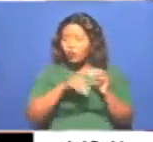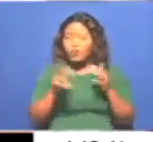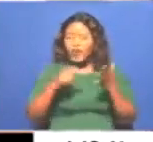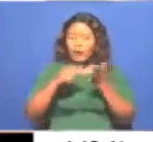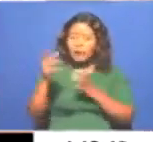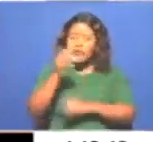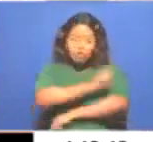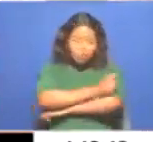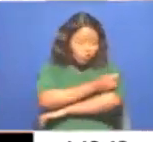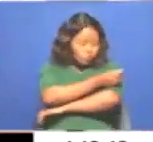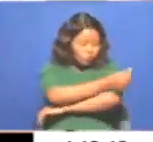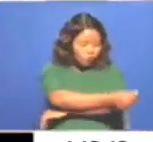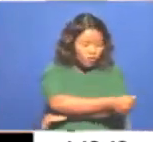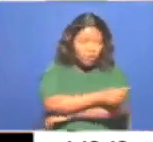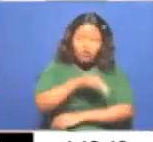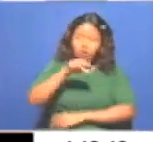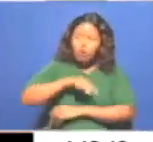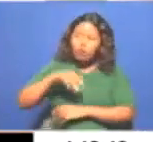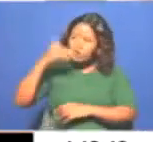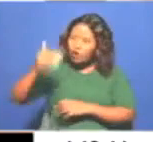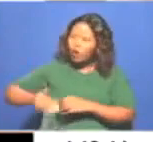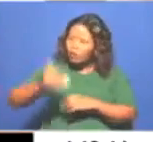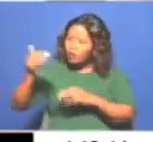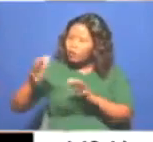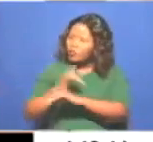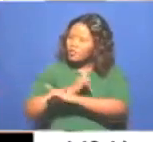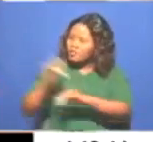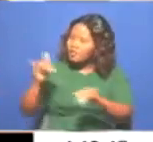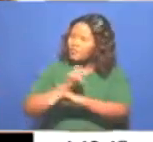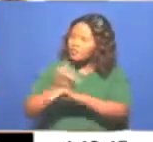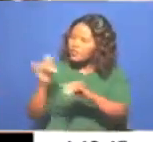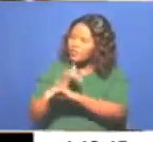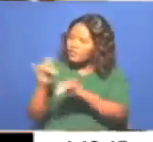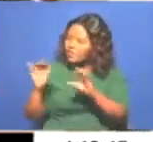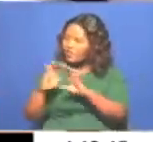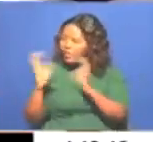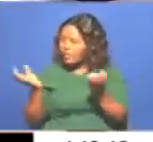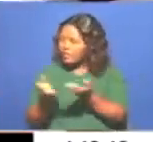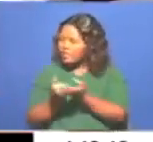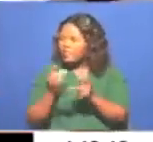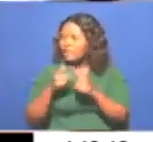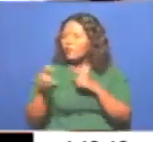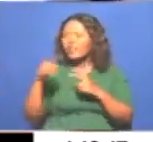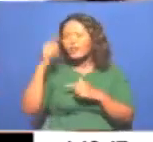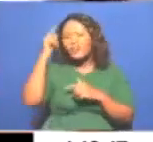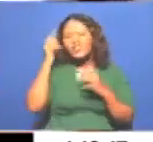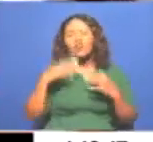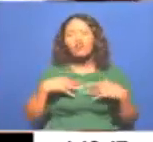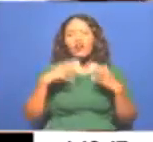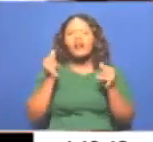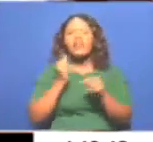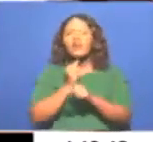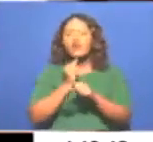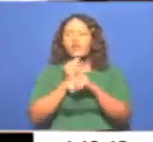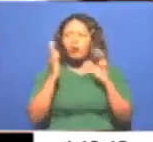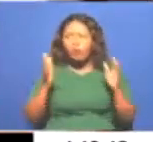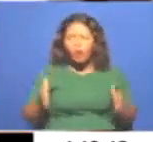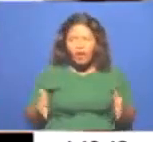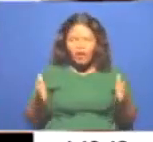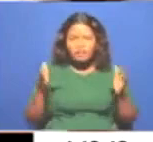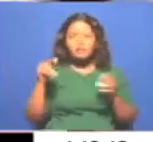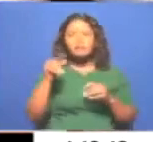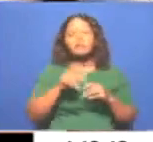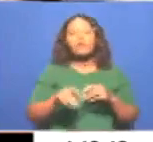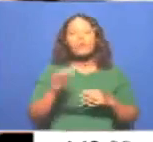always cleaning our classes as students. And yet, we call ourselves health workers. So we request the headquarters